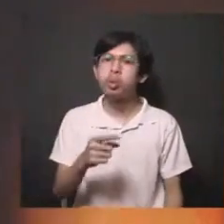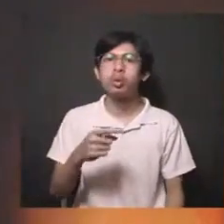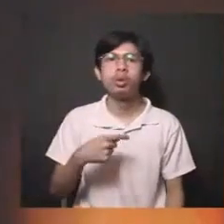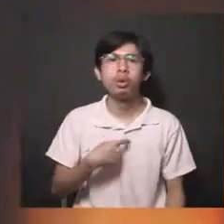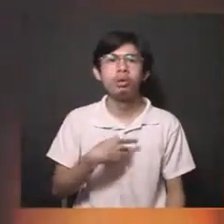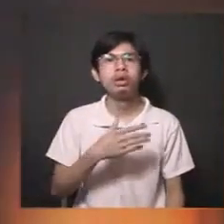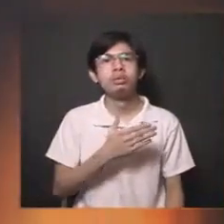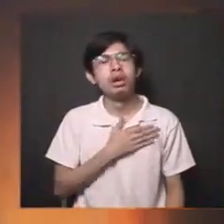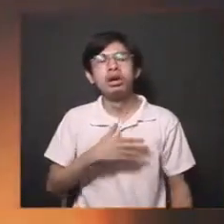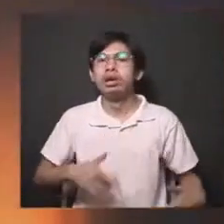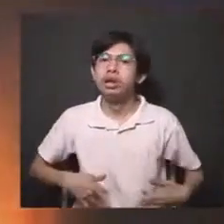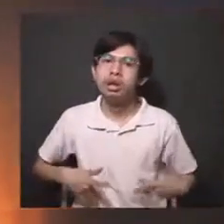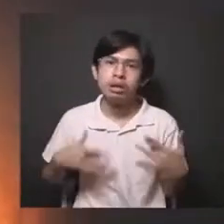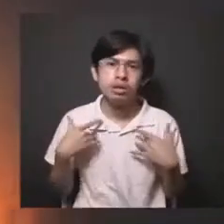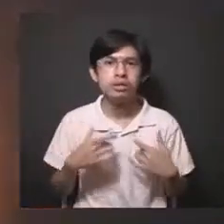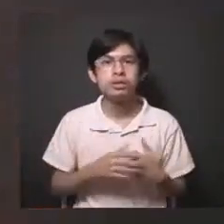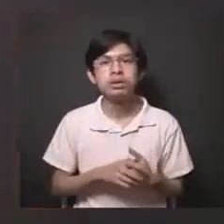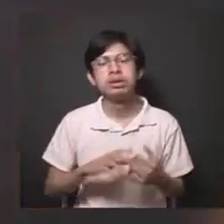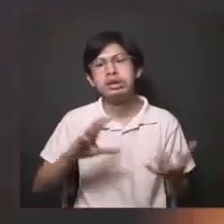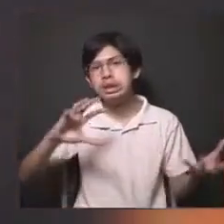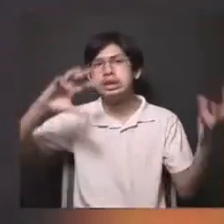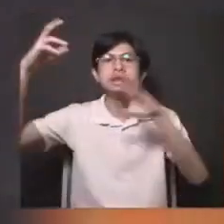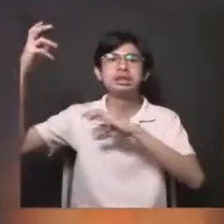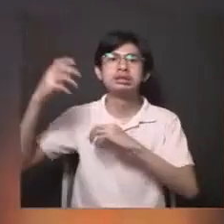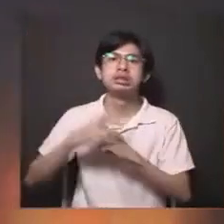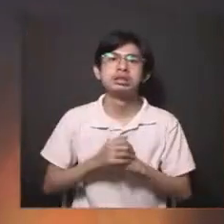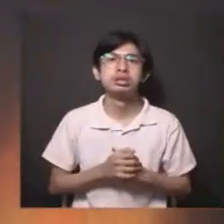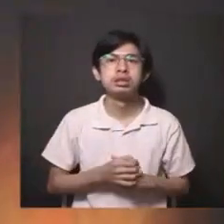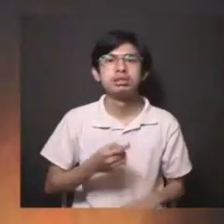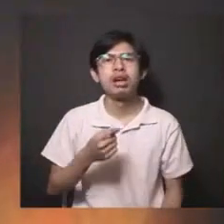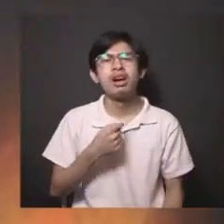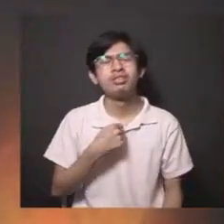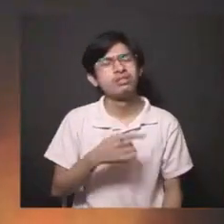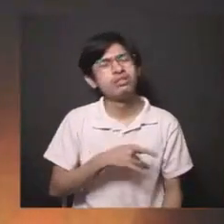And there was a part of me that felt that